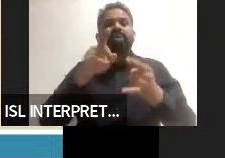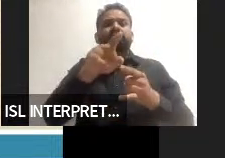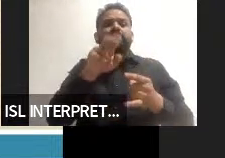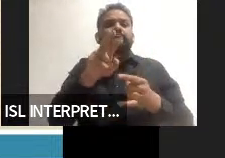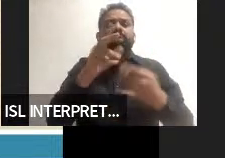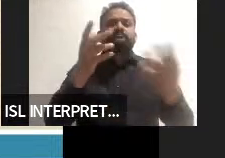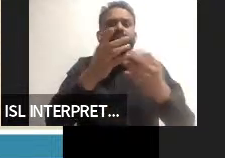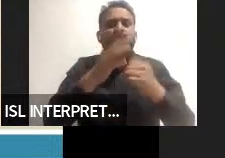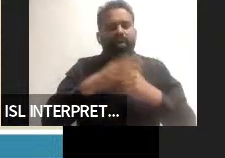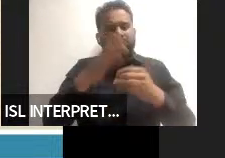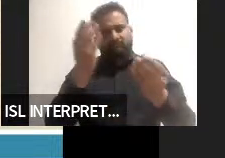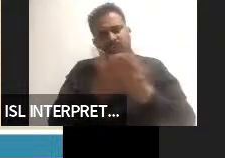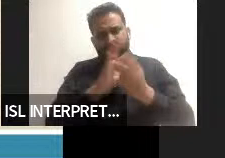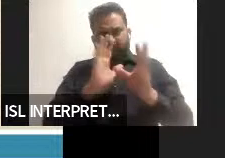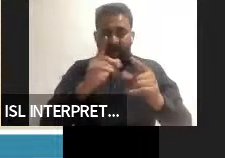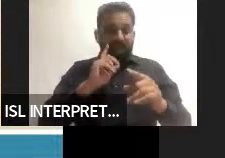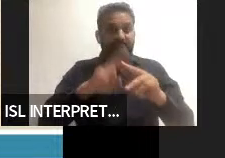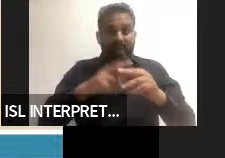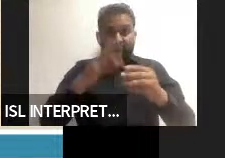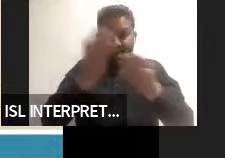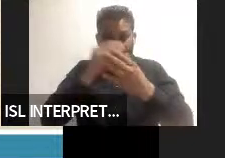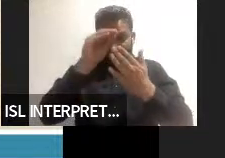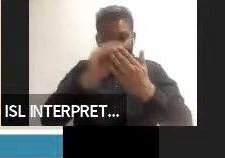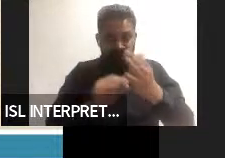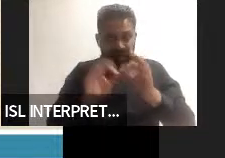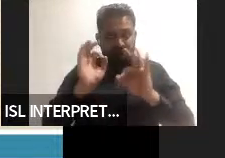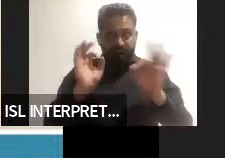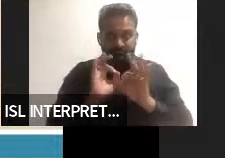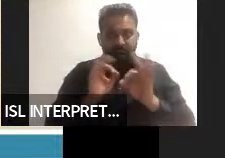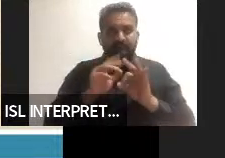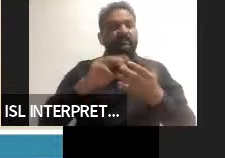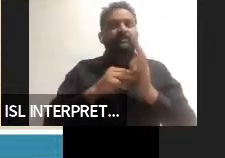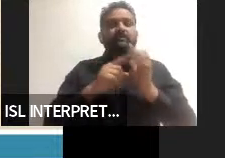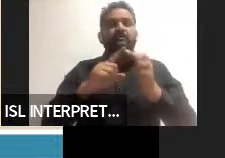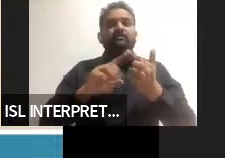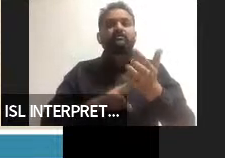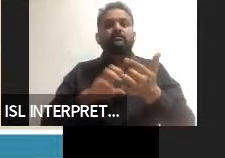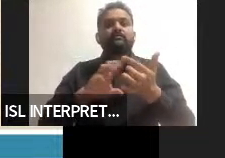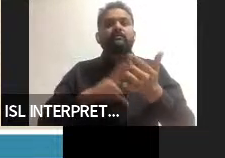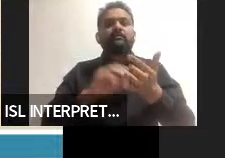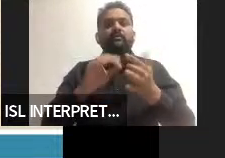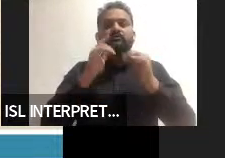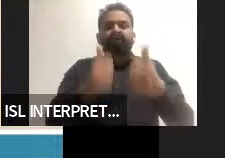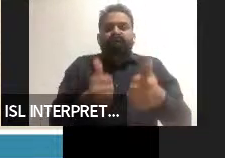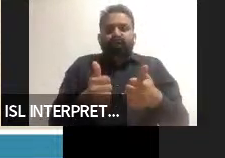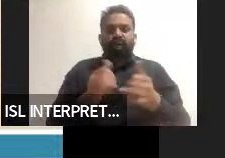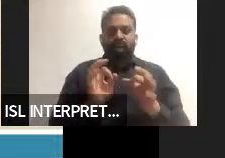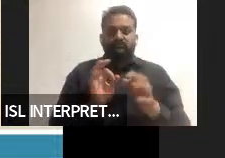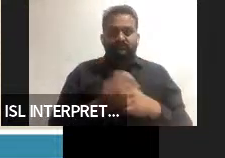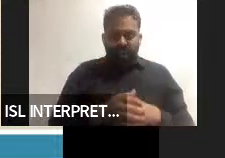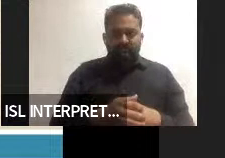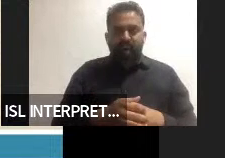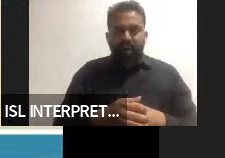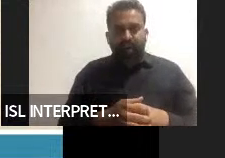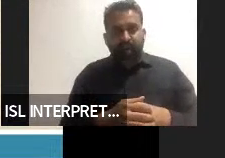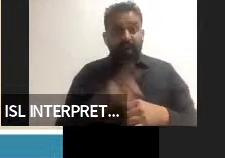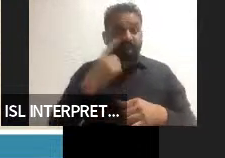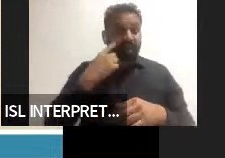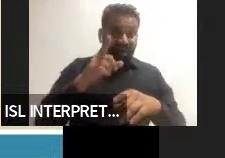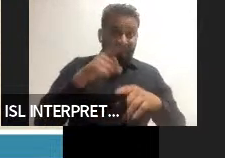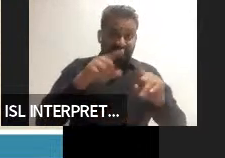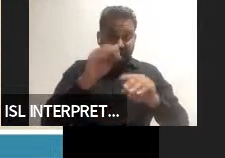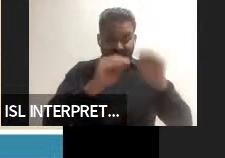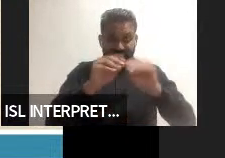because without table of cases, your memoranda will not be very good in that case. So when you are doing it,